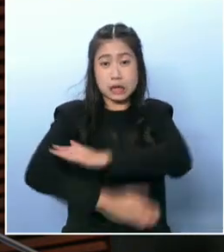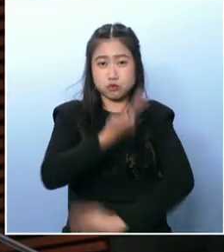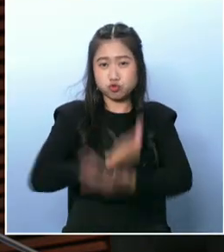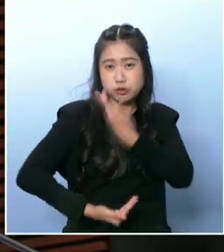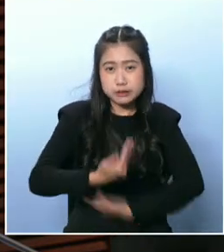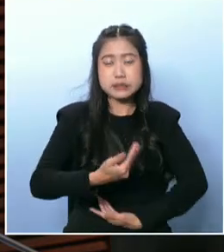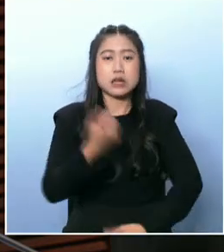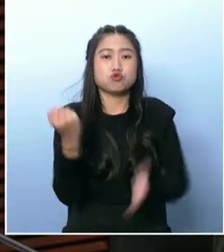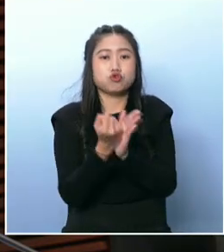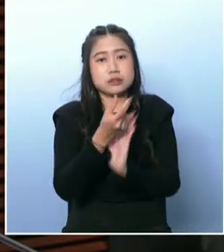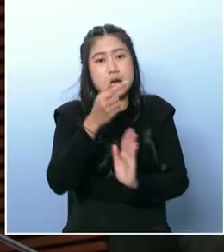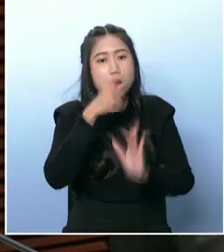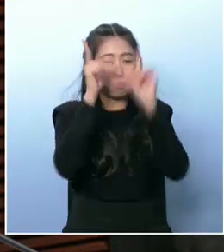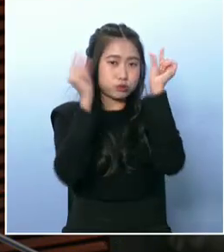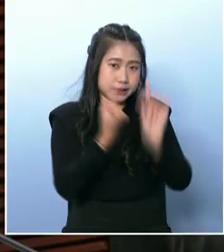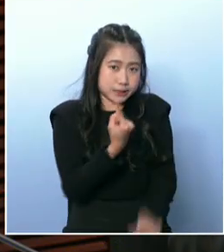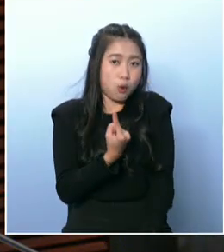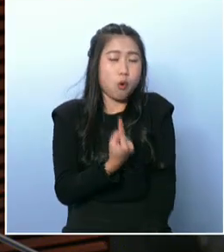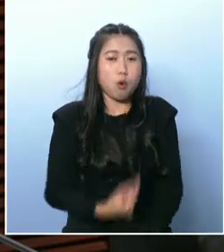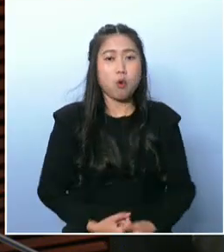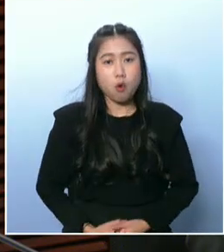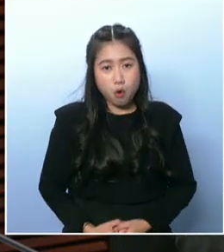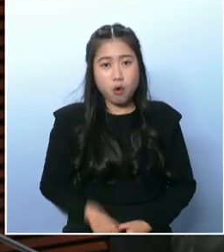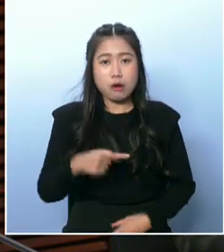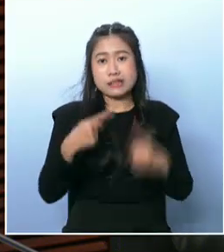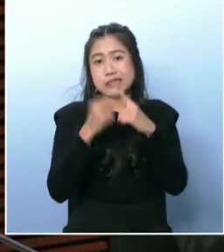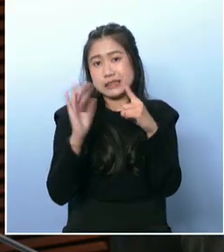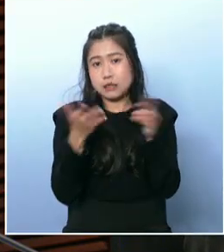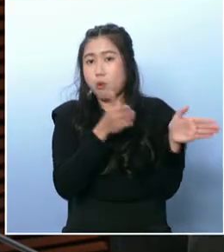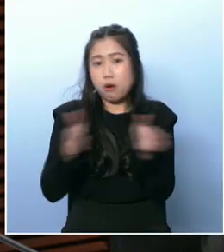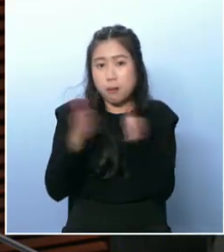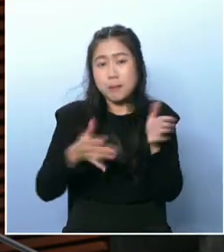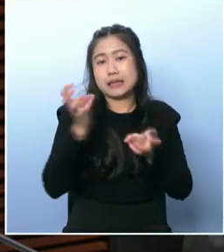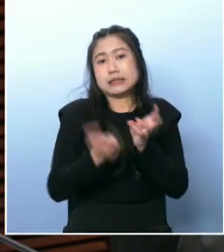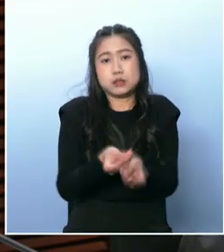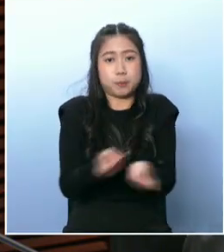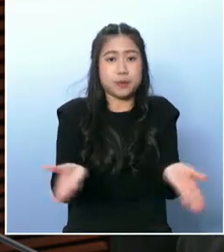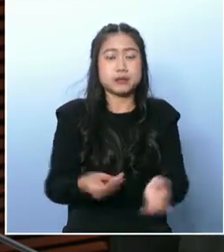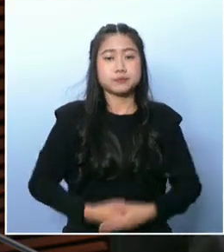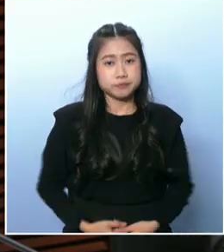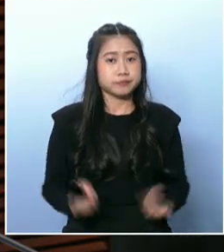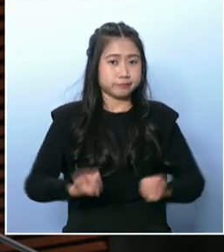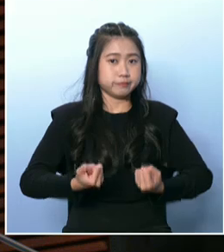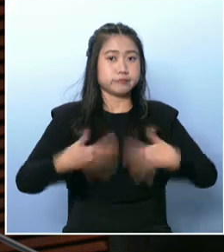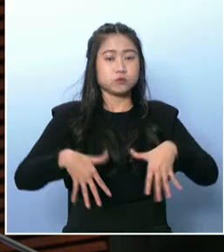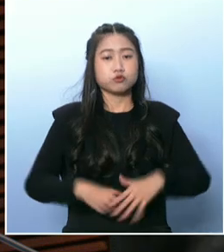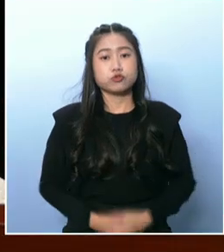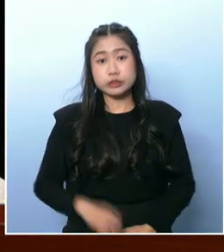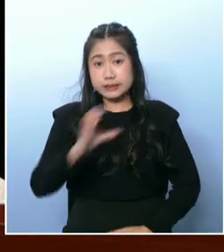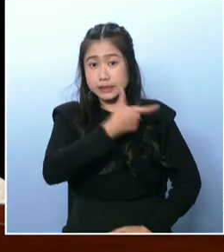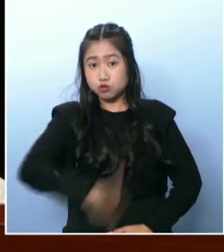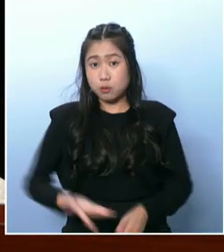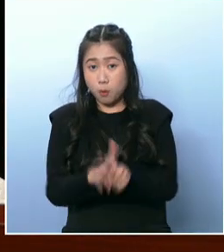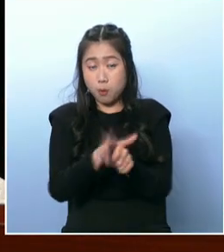50 patients. For the severely physically handicapped, it is also the same ratio, 1 registered nurse to 50 patients. That's all. Thank